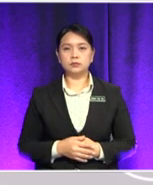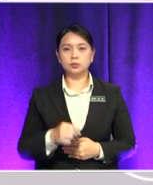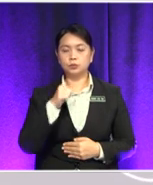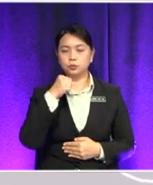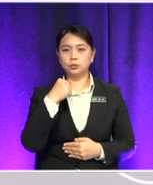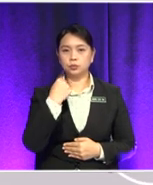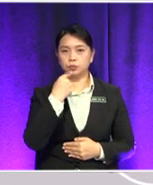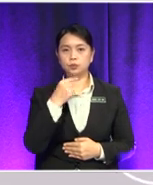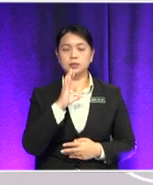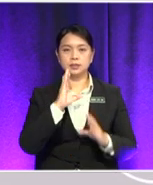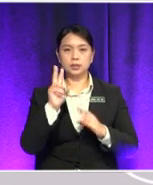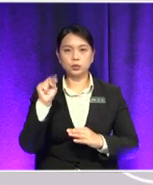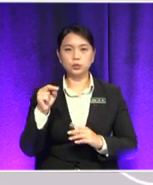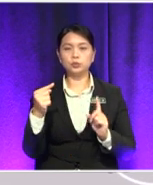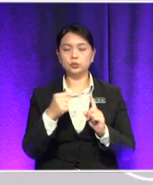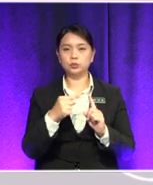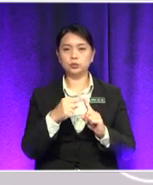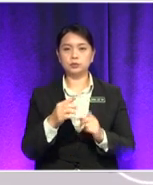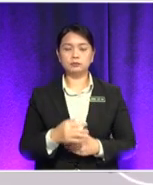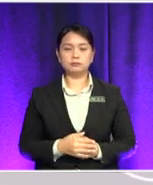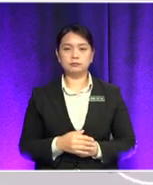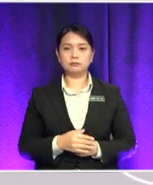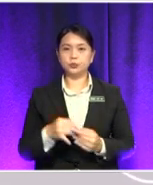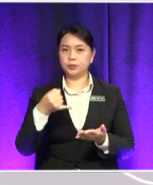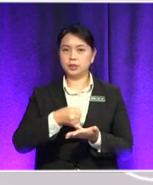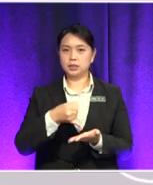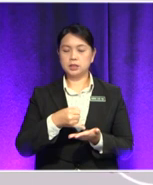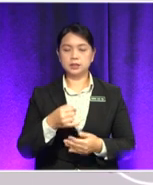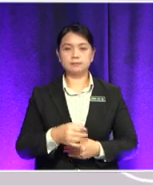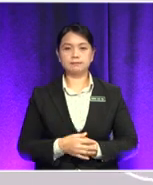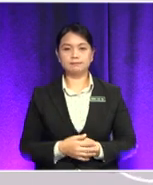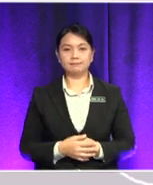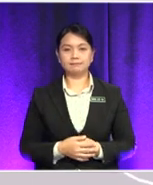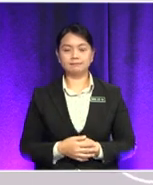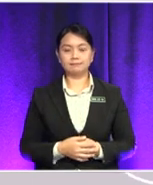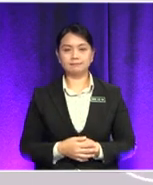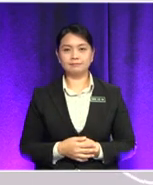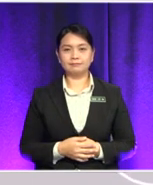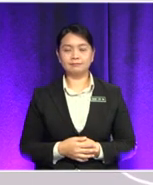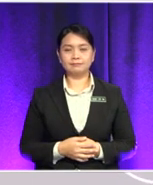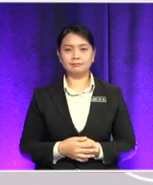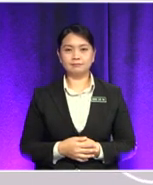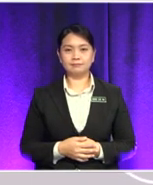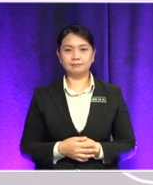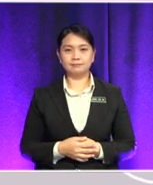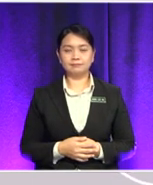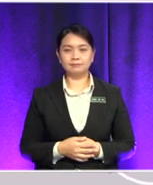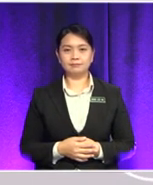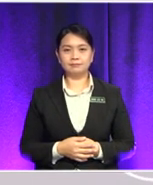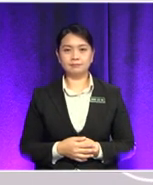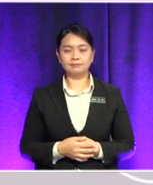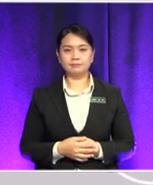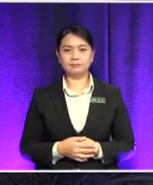with different cuisines, for instance? Oh, great. You're making me hungry here. Okay, one